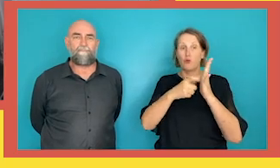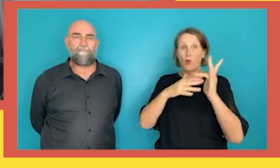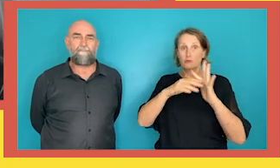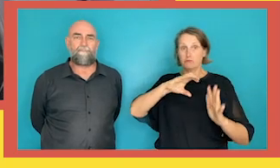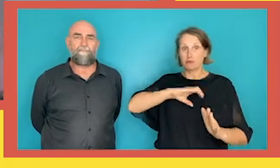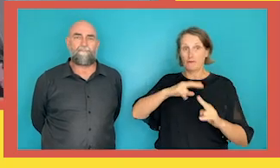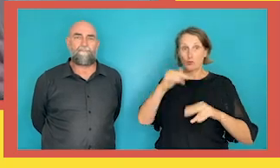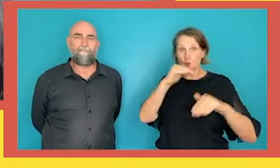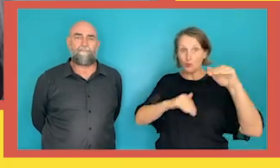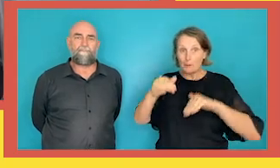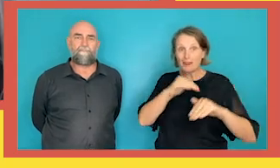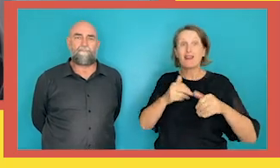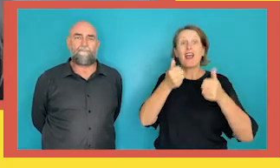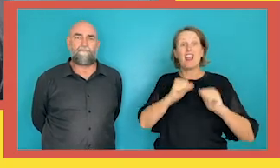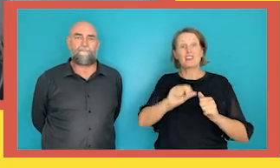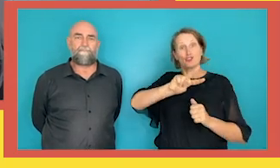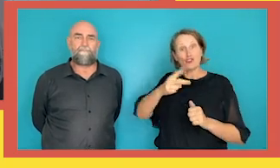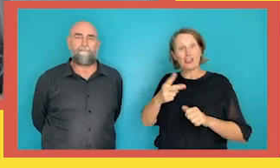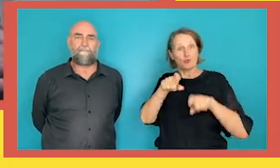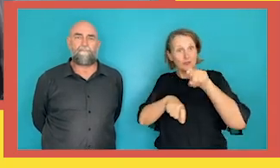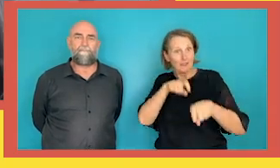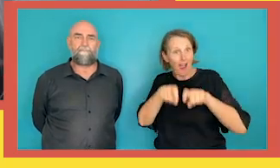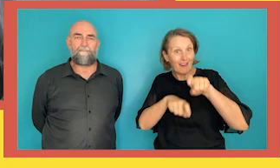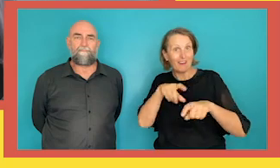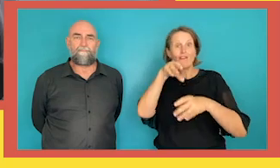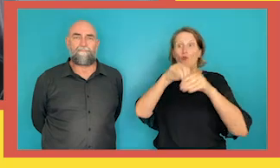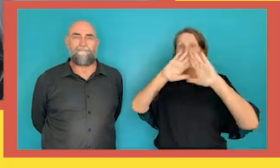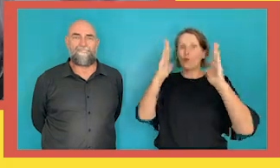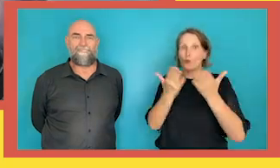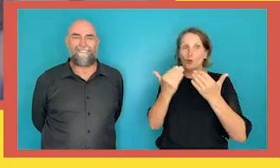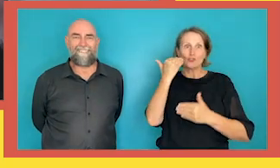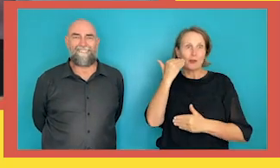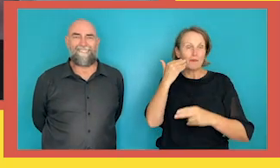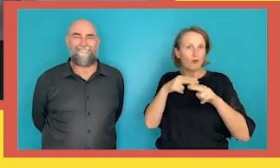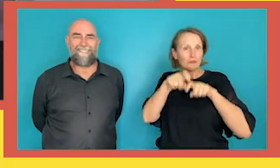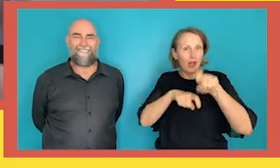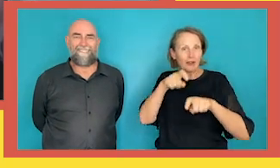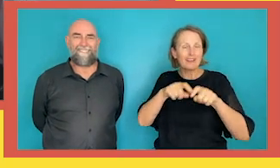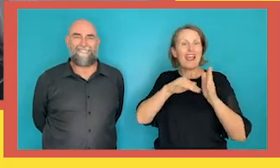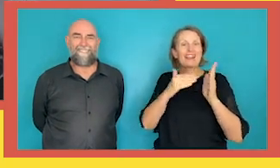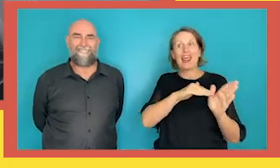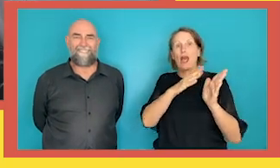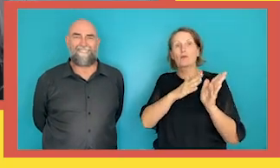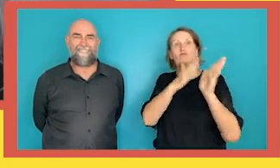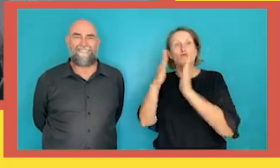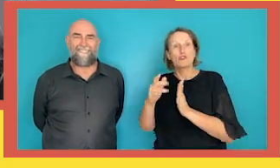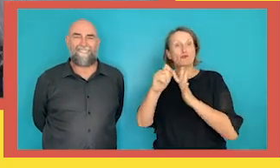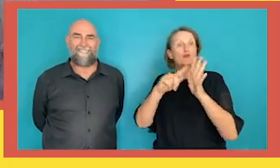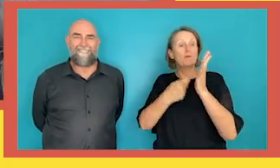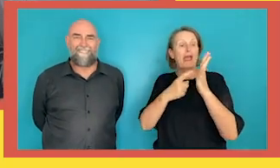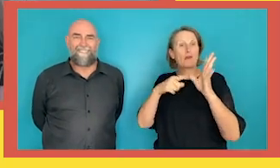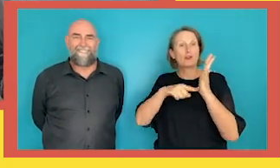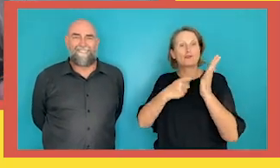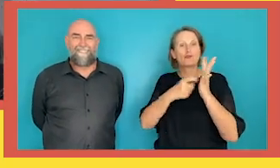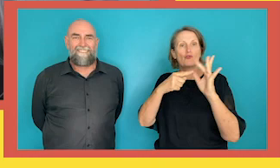and Beijing, then turned to cycling and has competed in a couple of world championships and has now moved to para triathlon. And